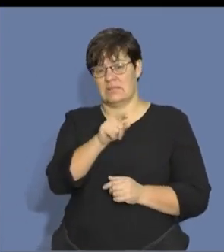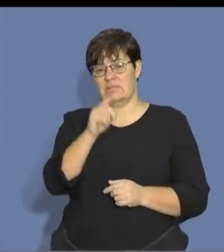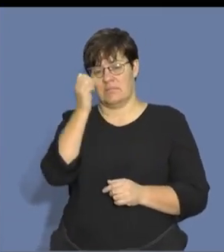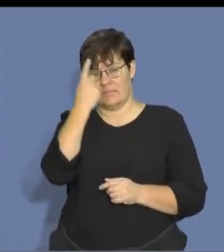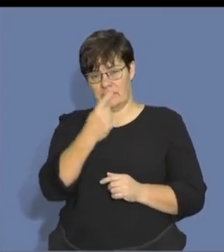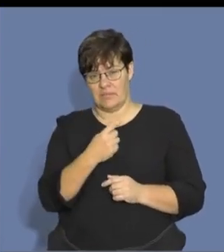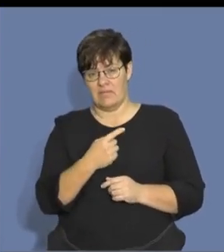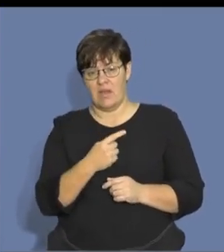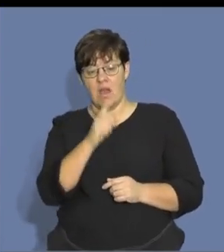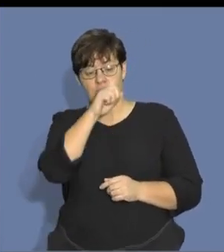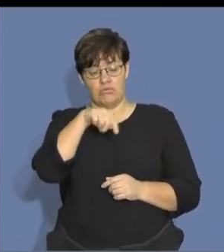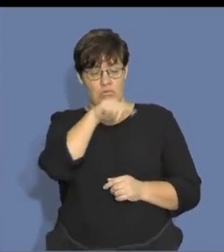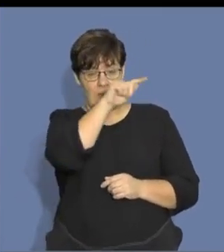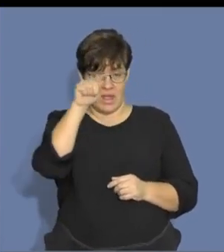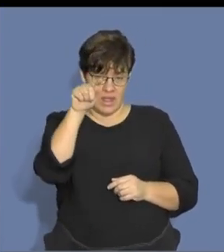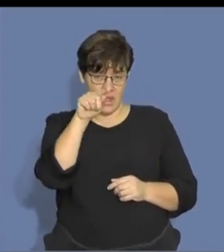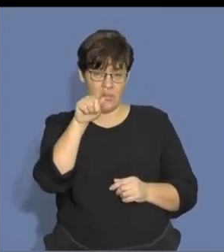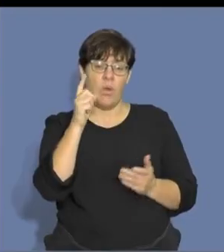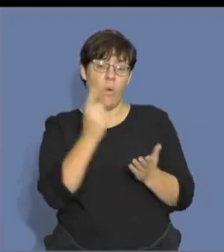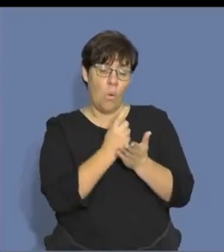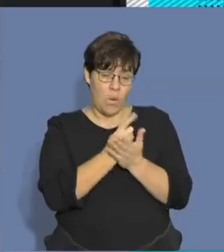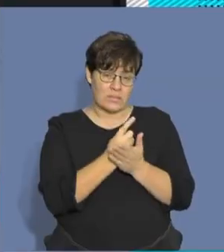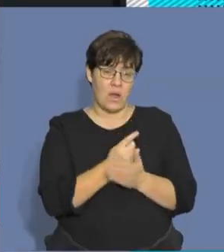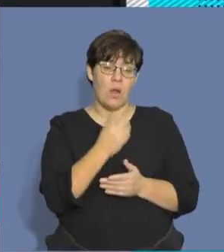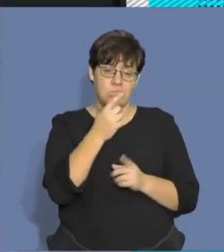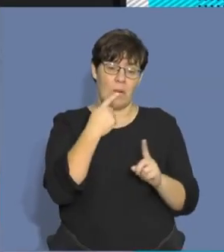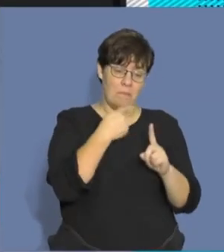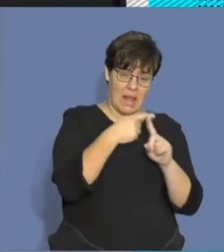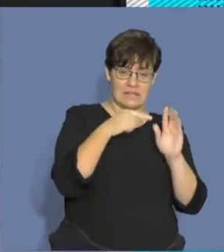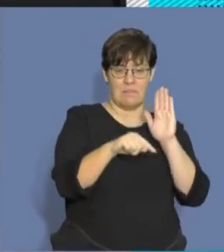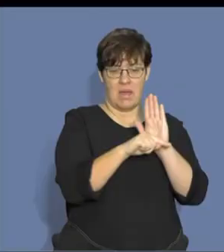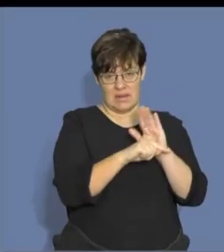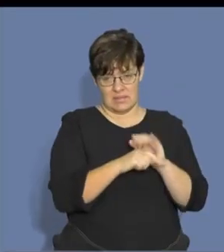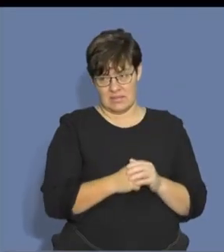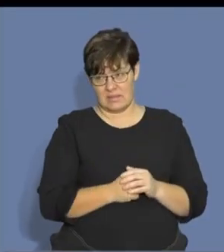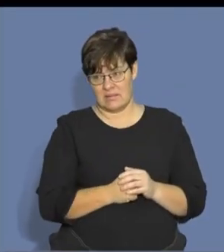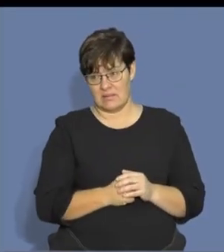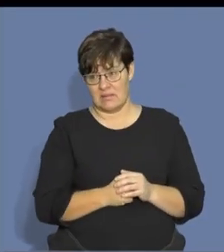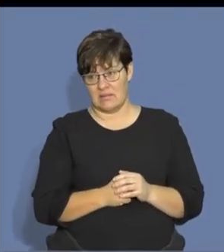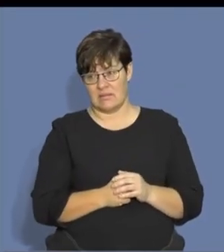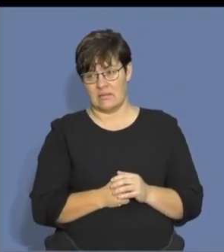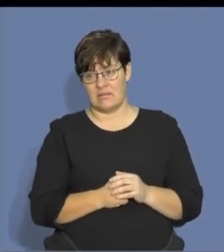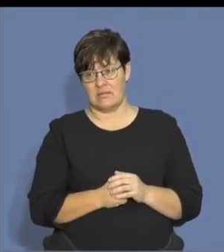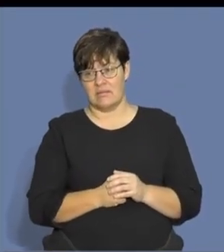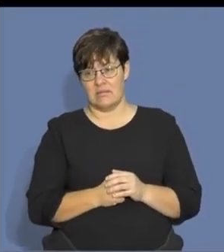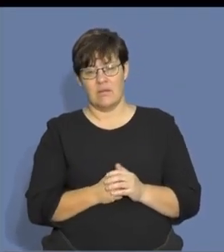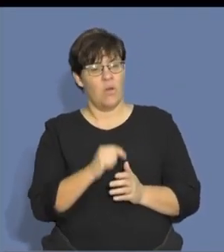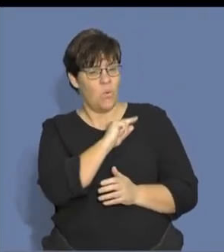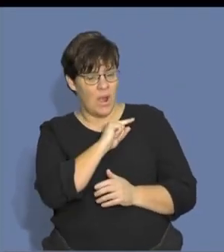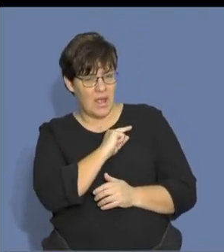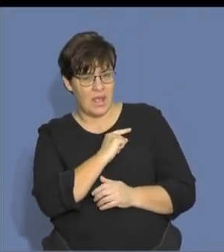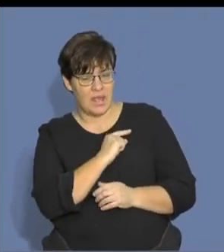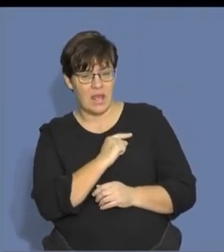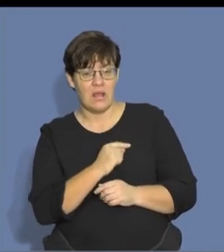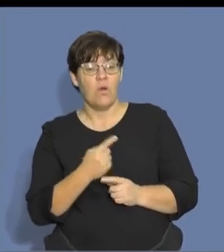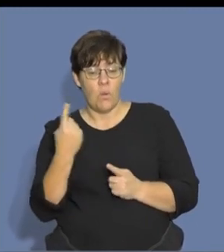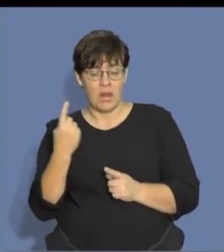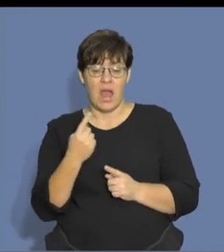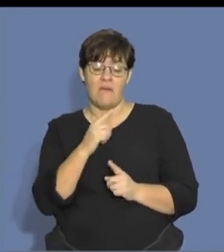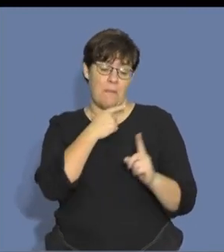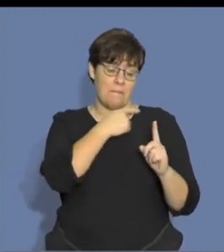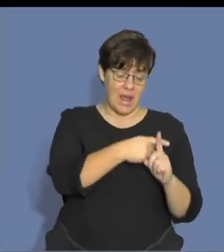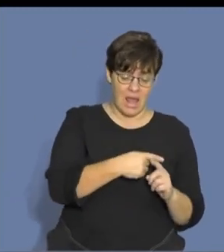we square root, I always need to put in the plus minus. I have to put in a plus minus. Why? Because here's an